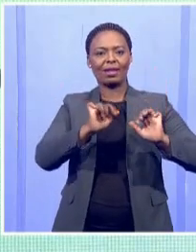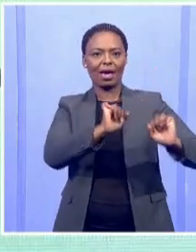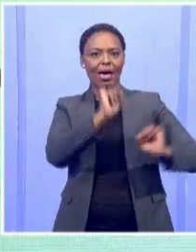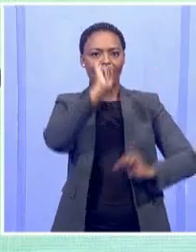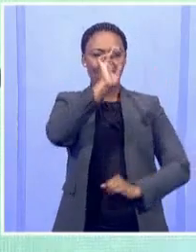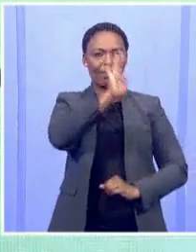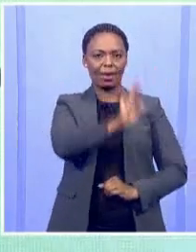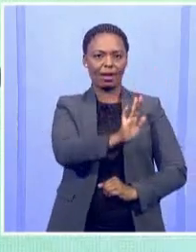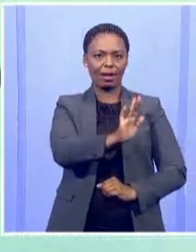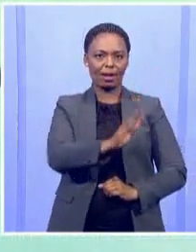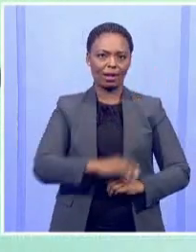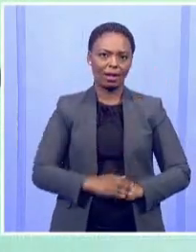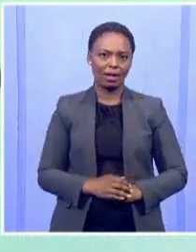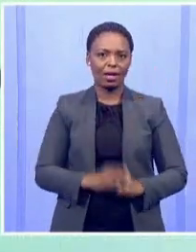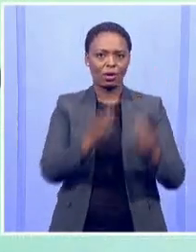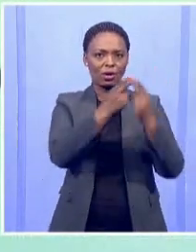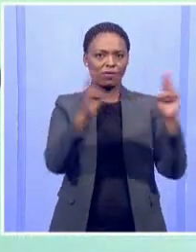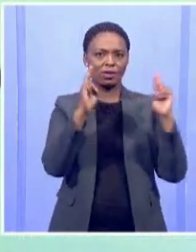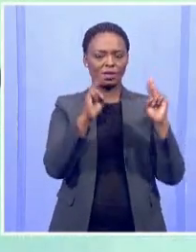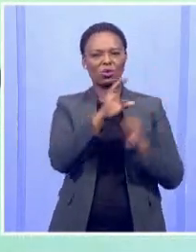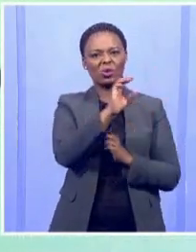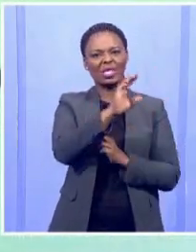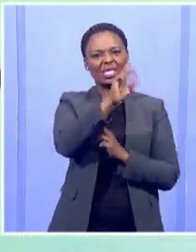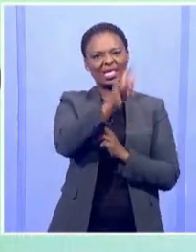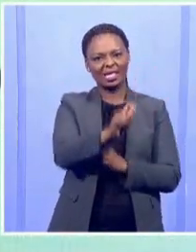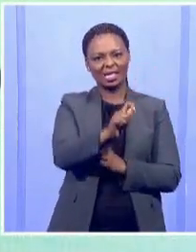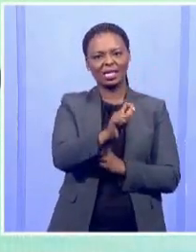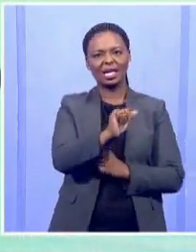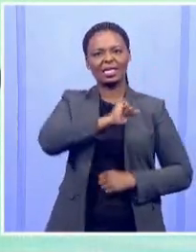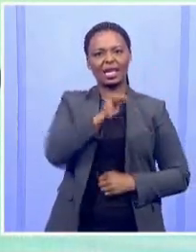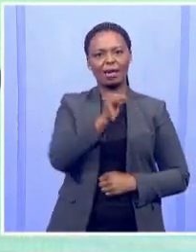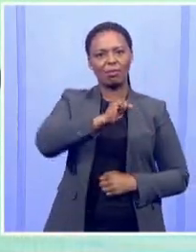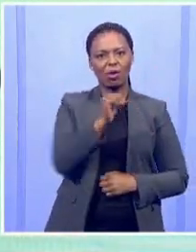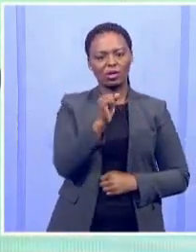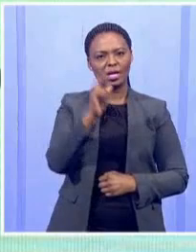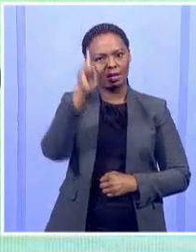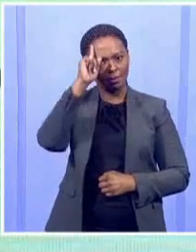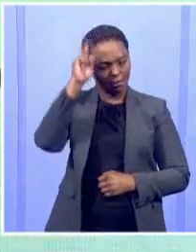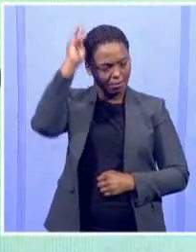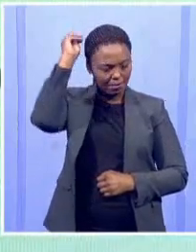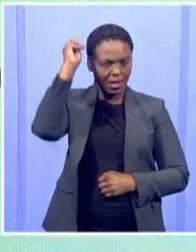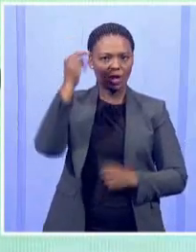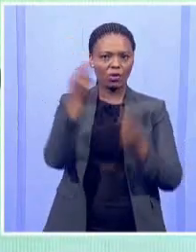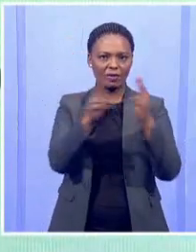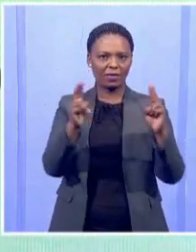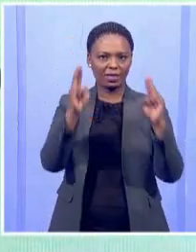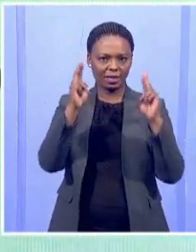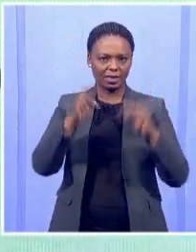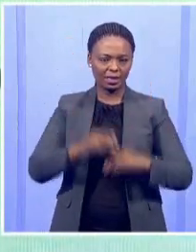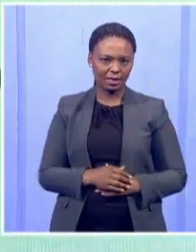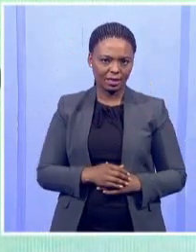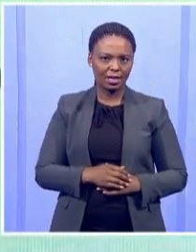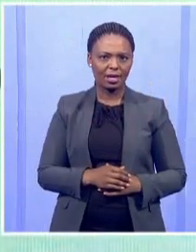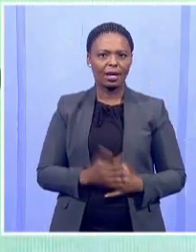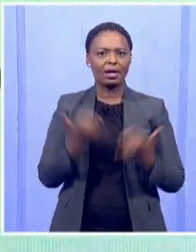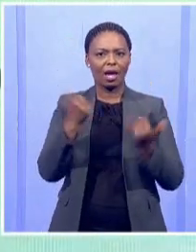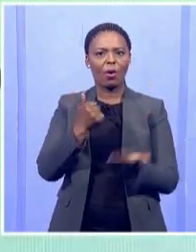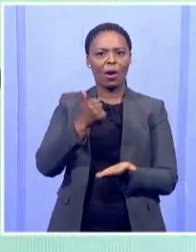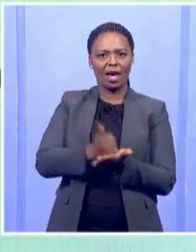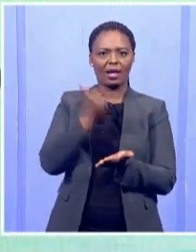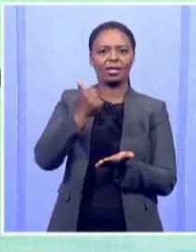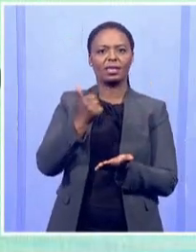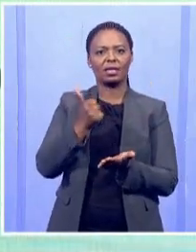is University of Cape Town, Stellenbosch, Nelson Mandela University, which is recently